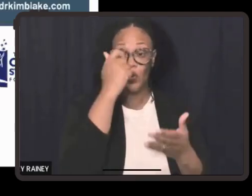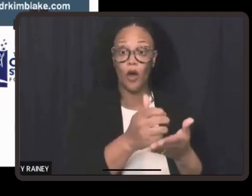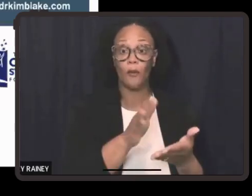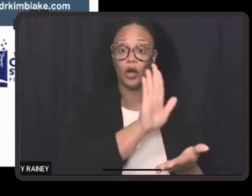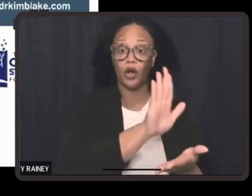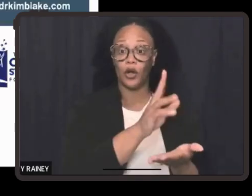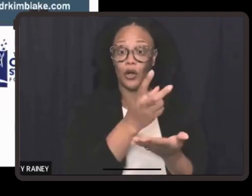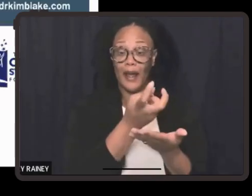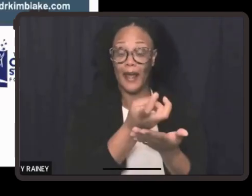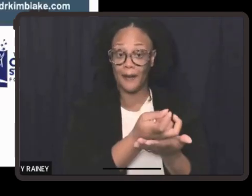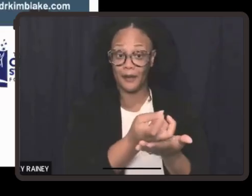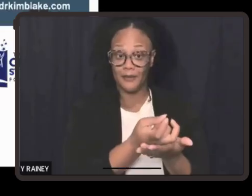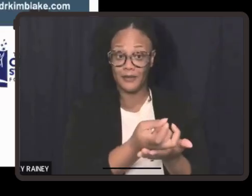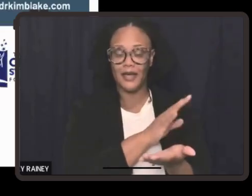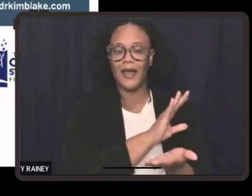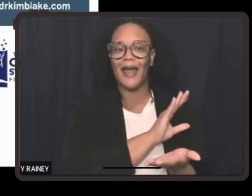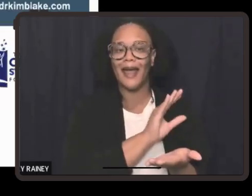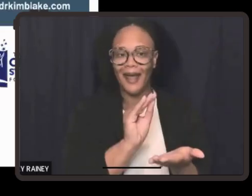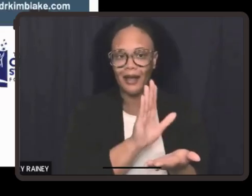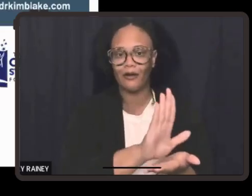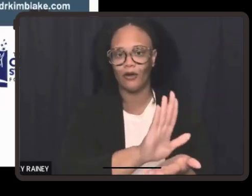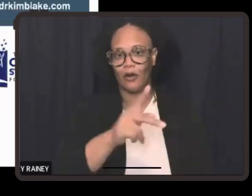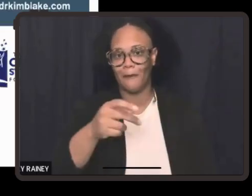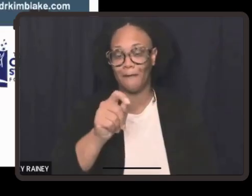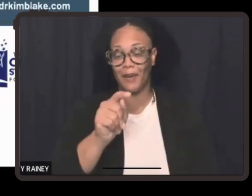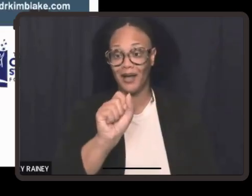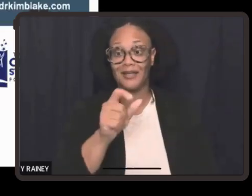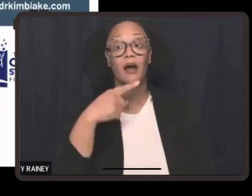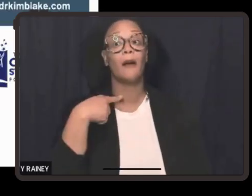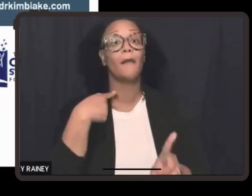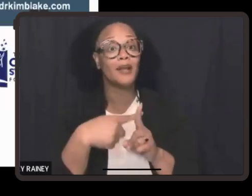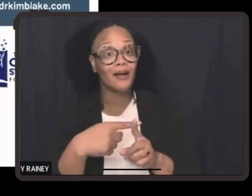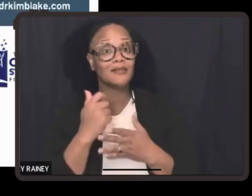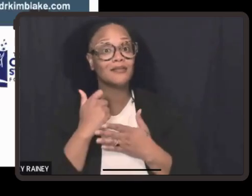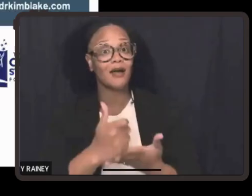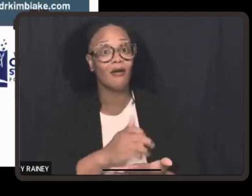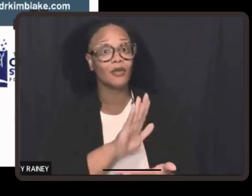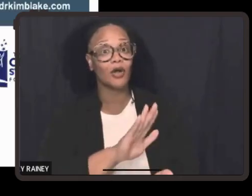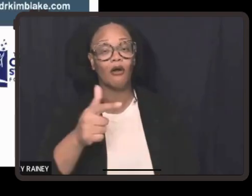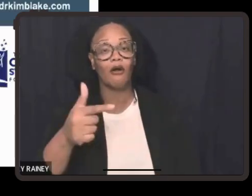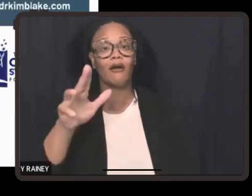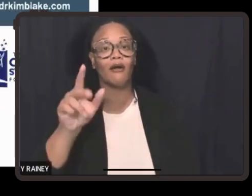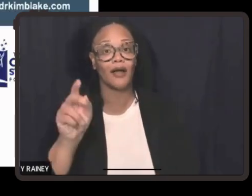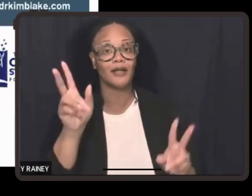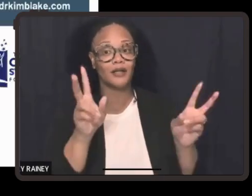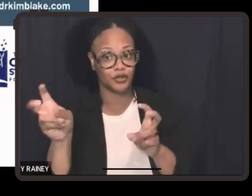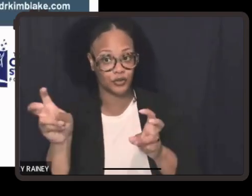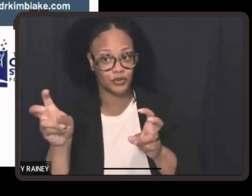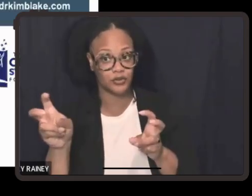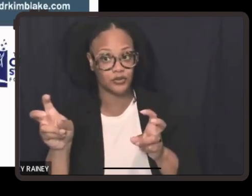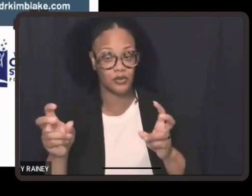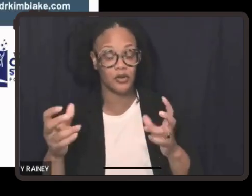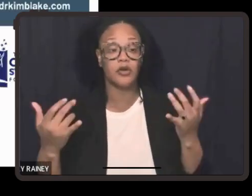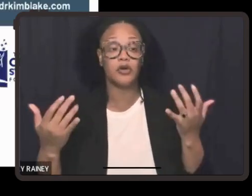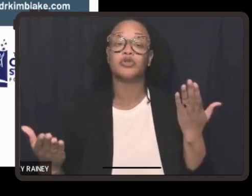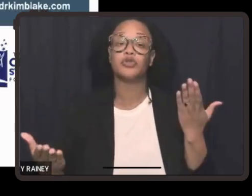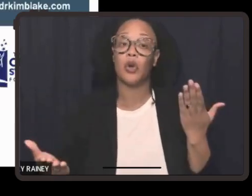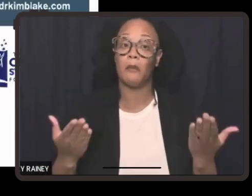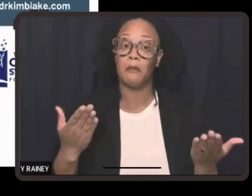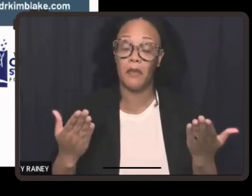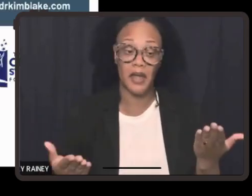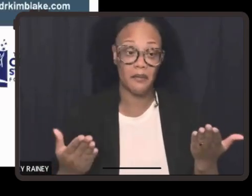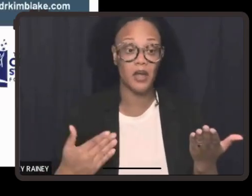gut issues, which I want to put out there as maybe a future for Charge, is that are we going, like we